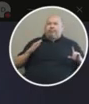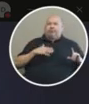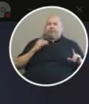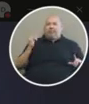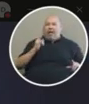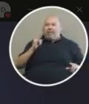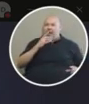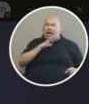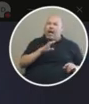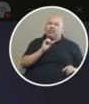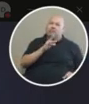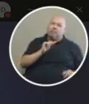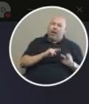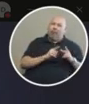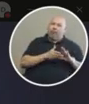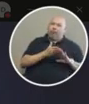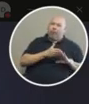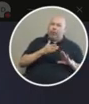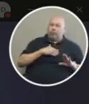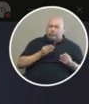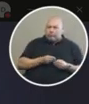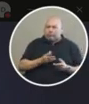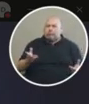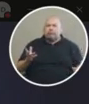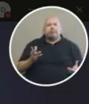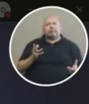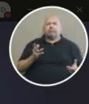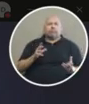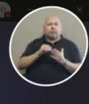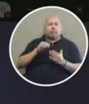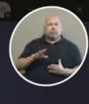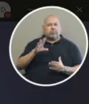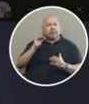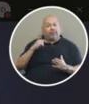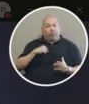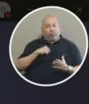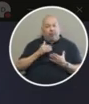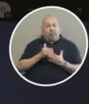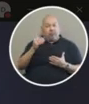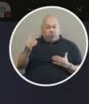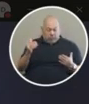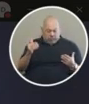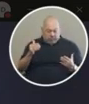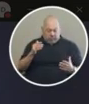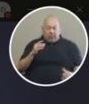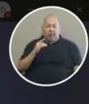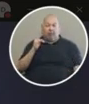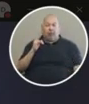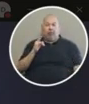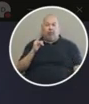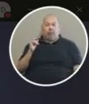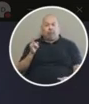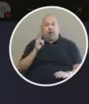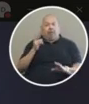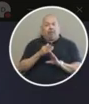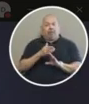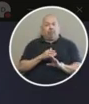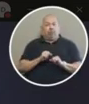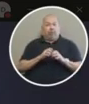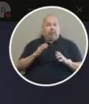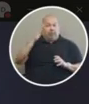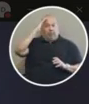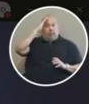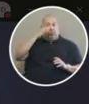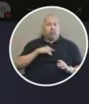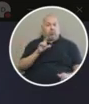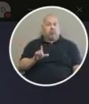MiFi hotspots that they're running out or that they're handing out to the students. We also purchased additional MiFis ahead of this without knowing, so